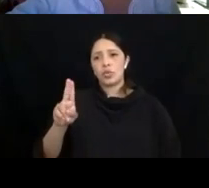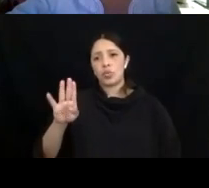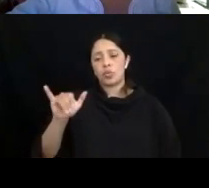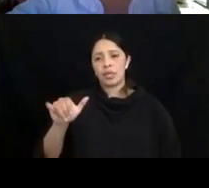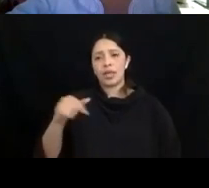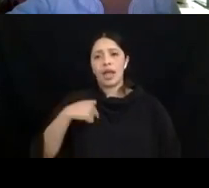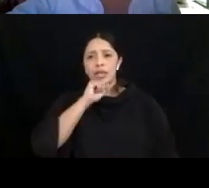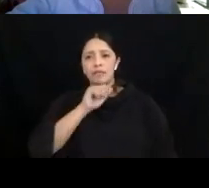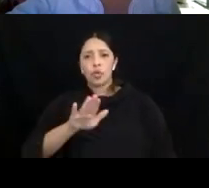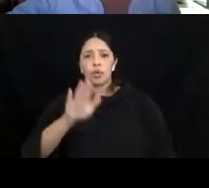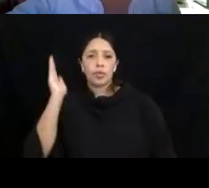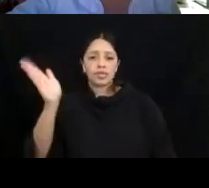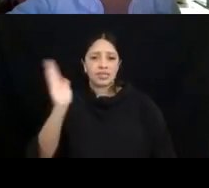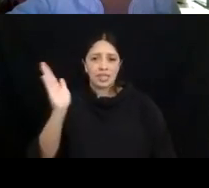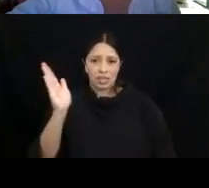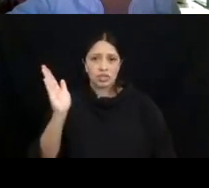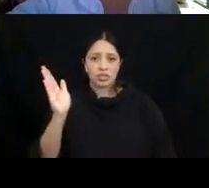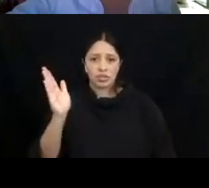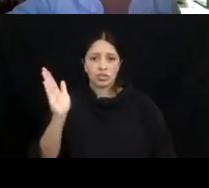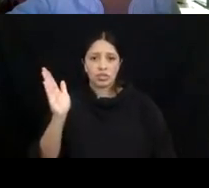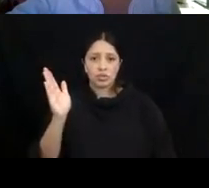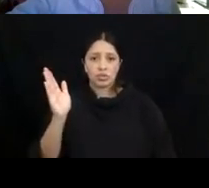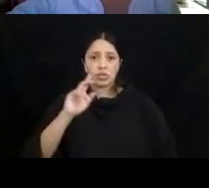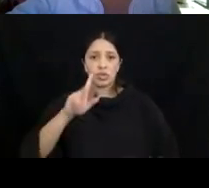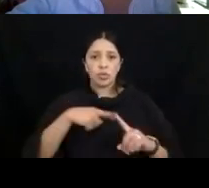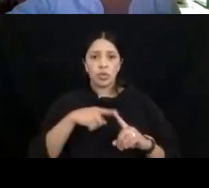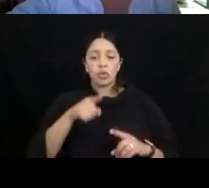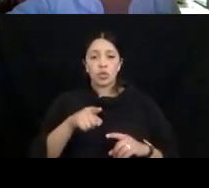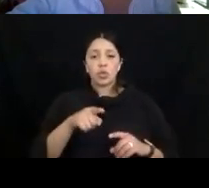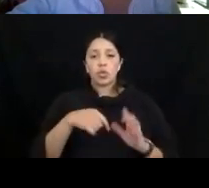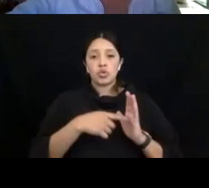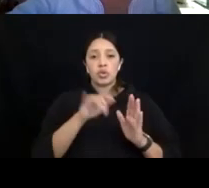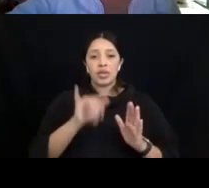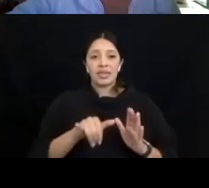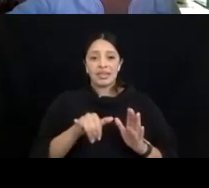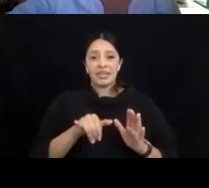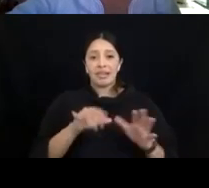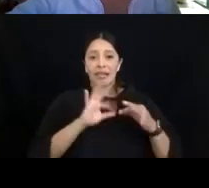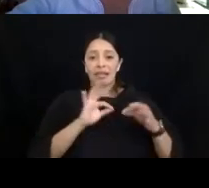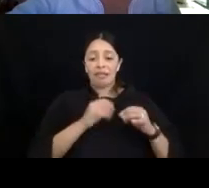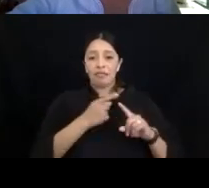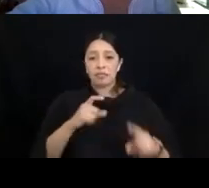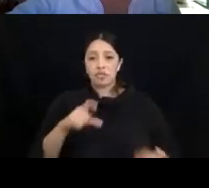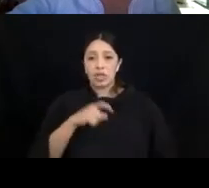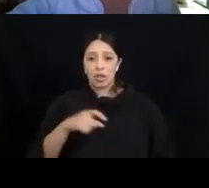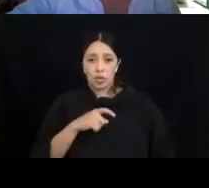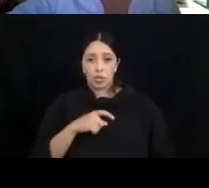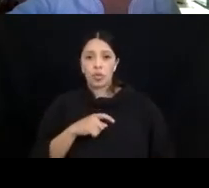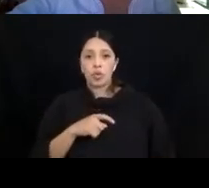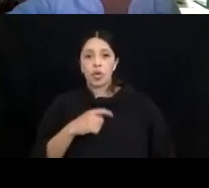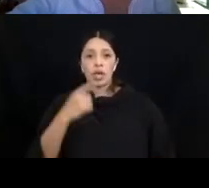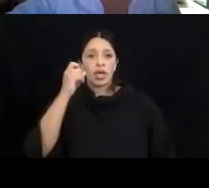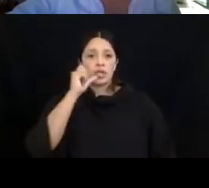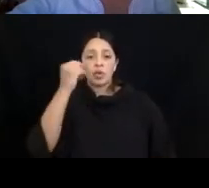in particular, Rubicella, when you showed that clip from Chicano, that really struck a note with me. I don't think a lot of people know this,